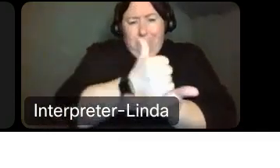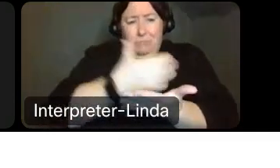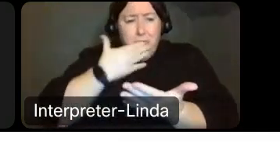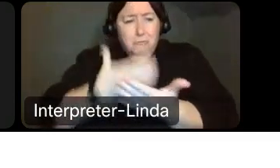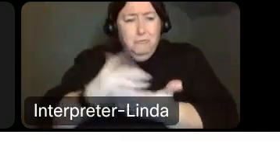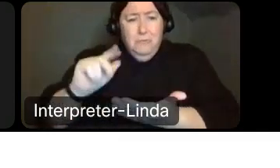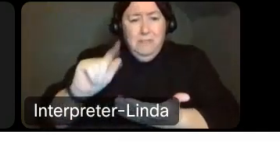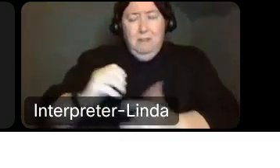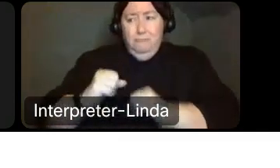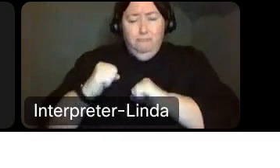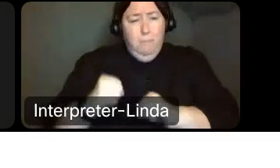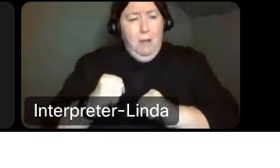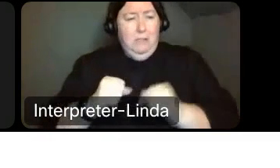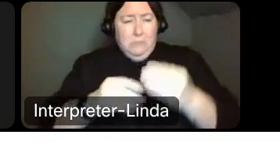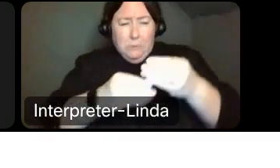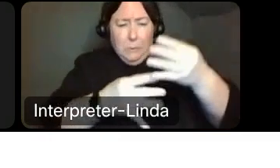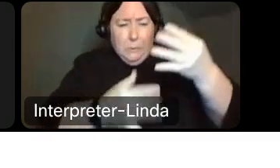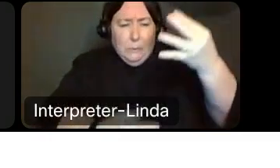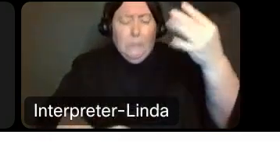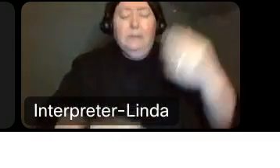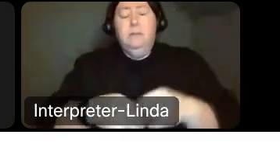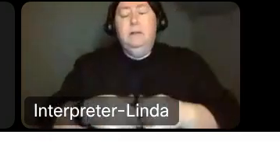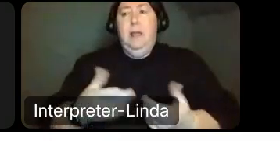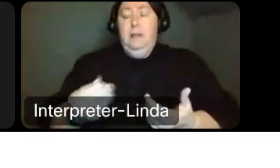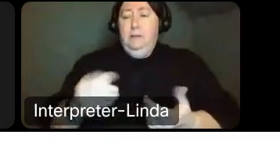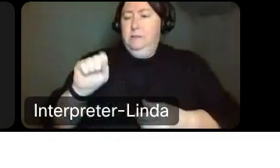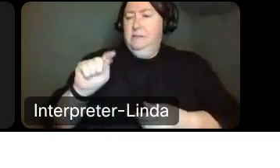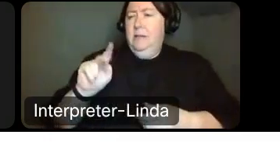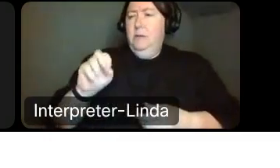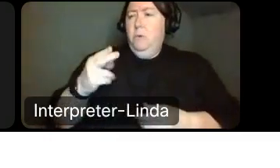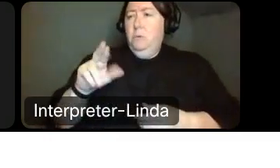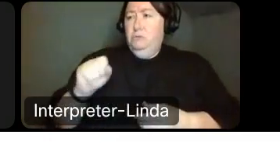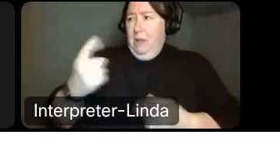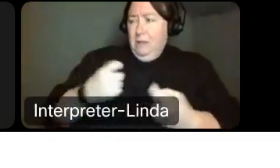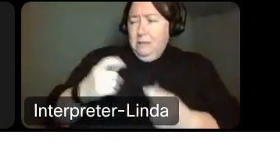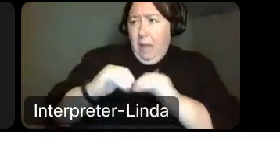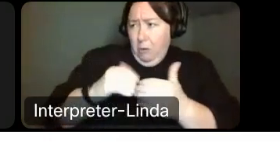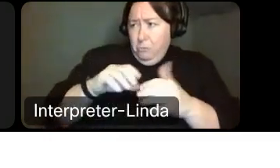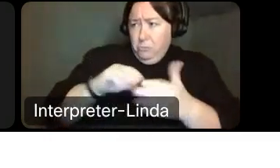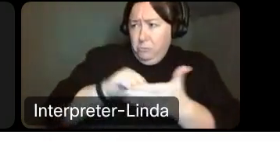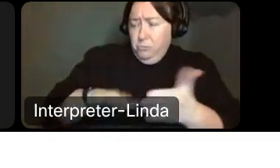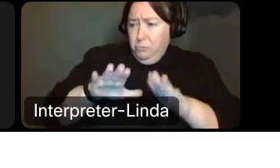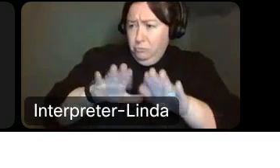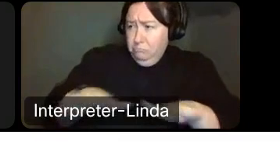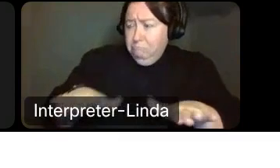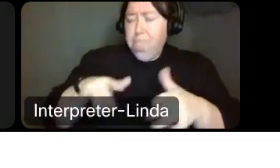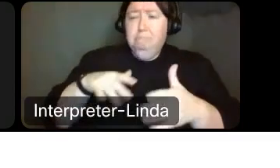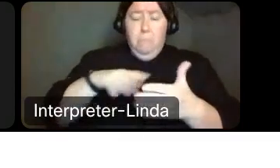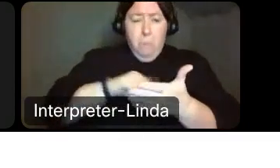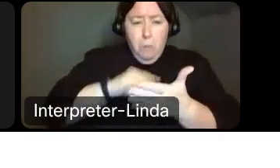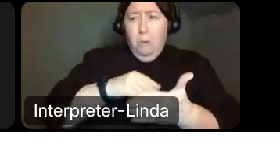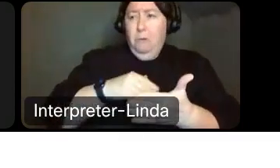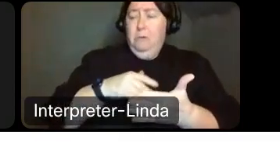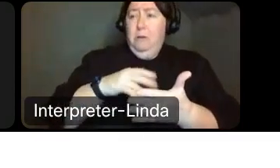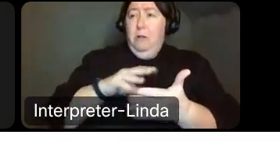really reflects some of the questions that stakeholders might have as to how students are doing as they learn language,